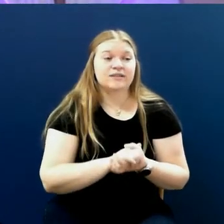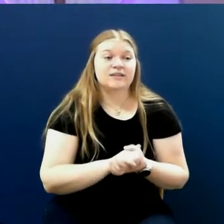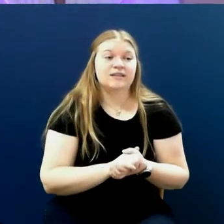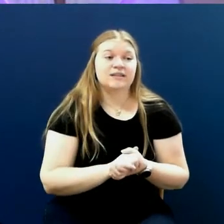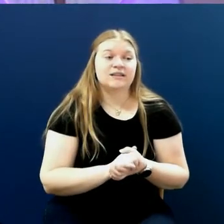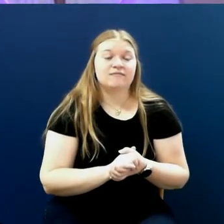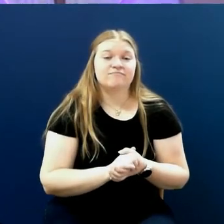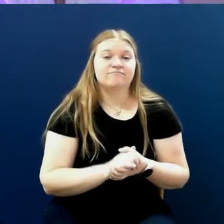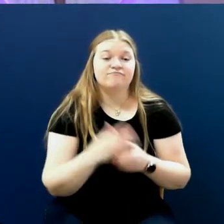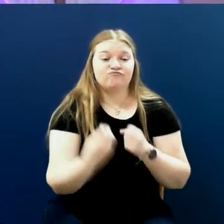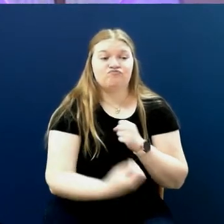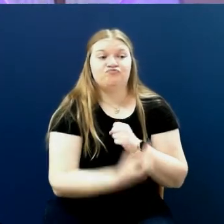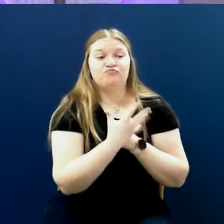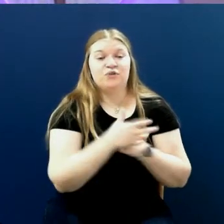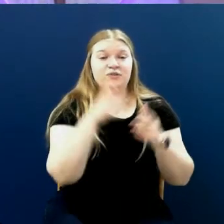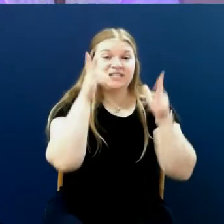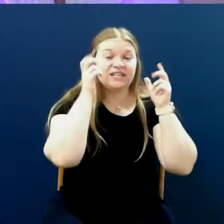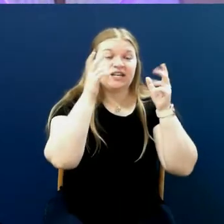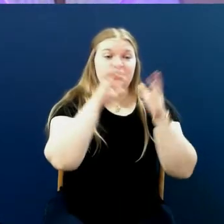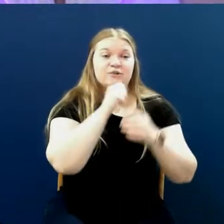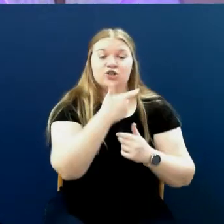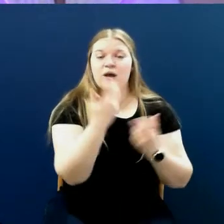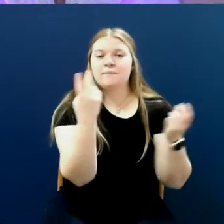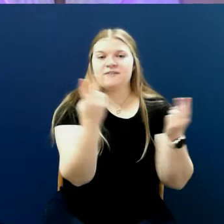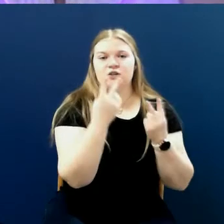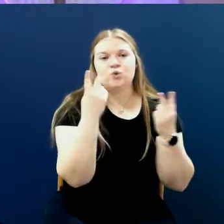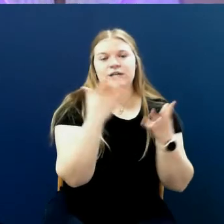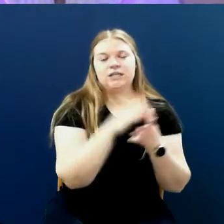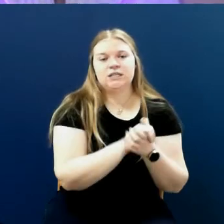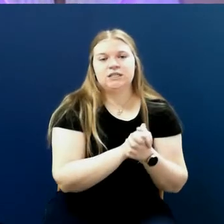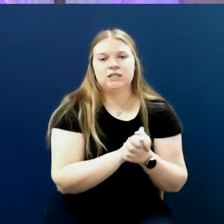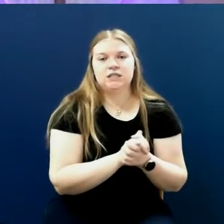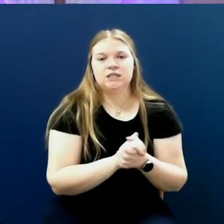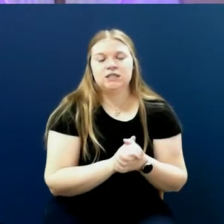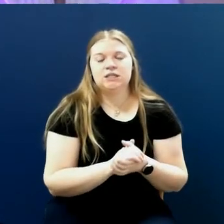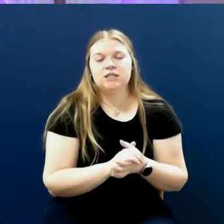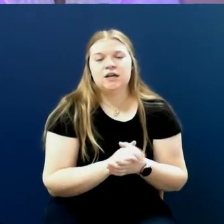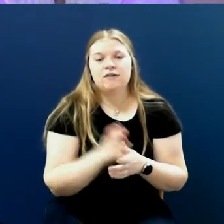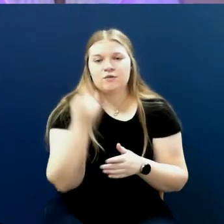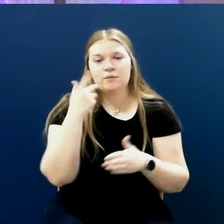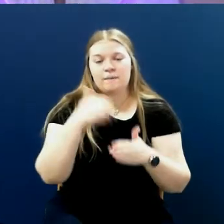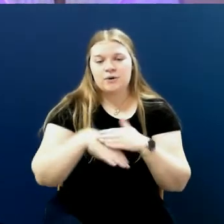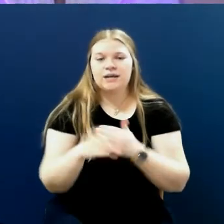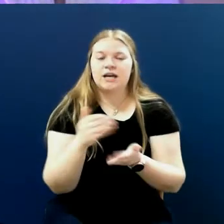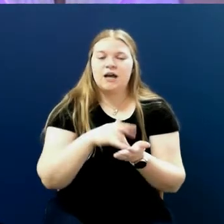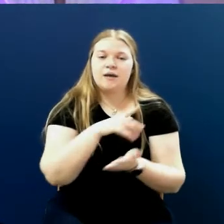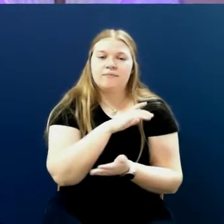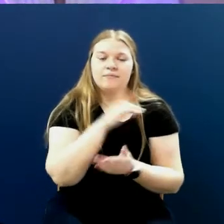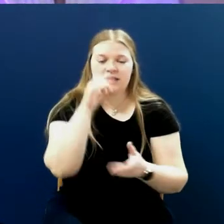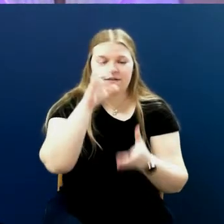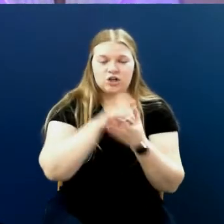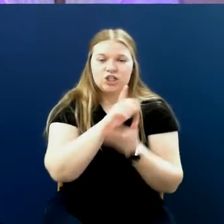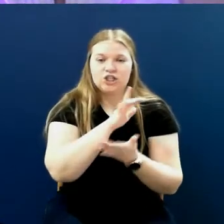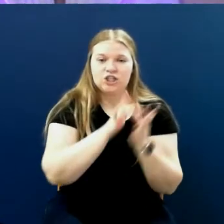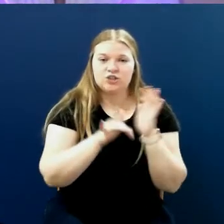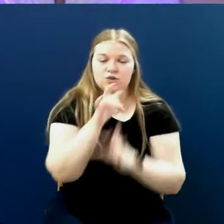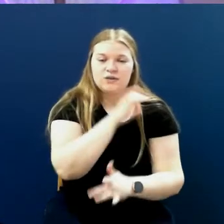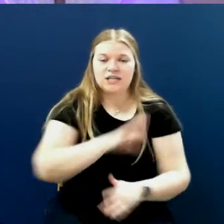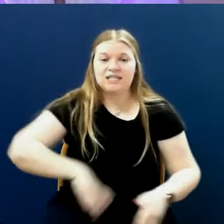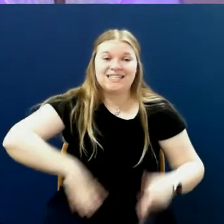Satan, he will not be victorious. If you are a born-again believer in Jesus Christ, Satan is